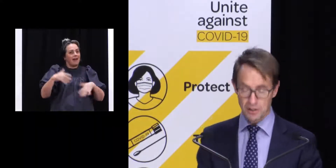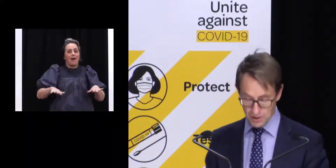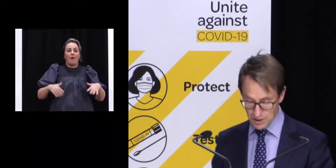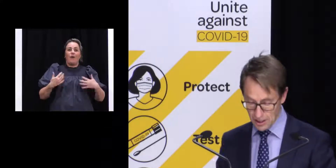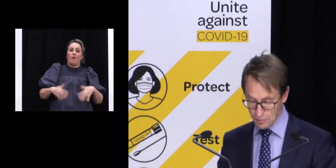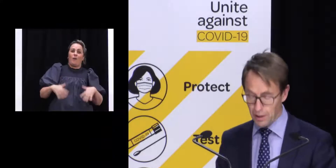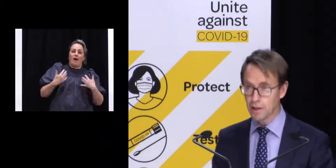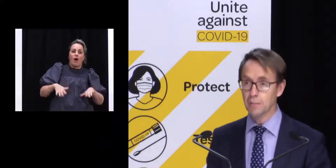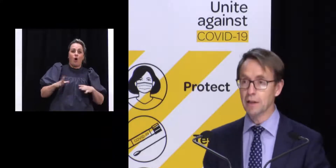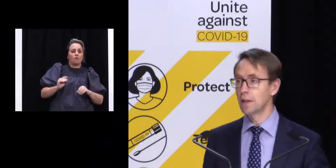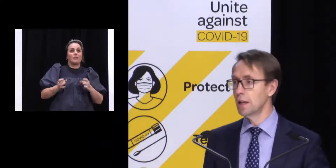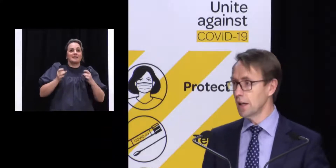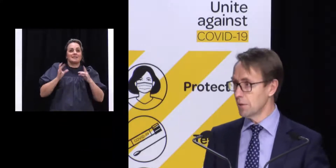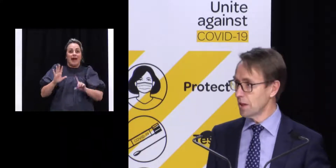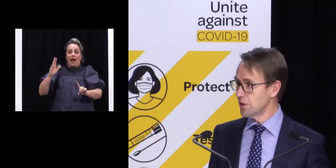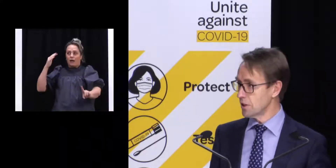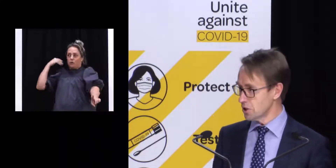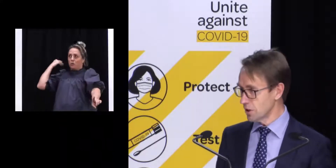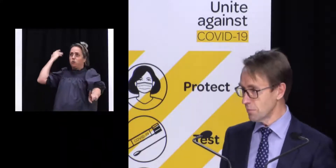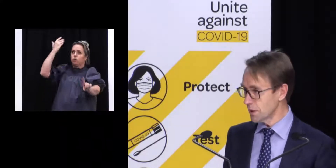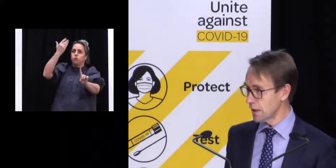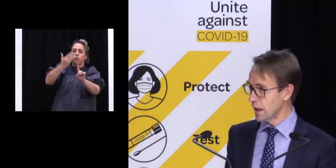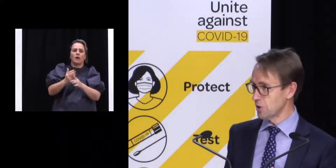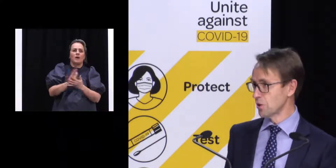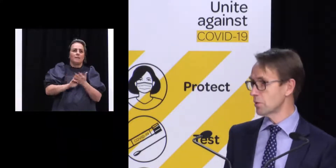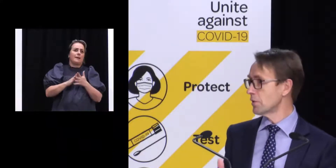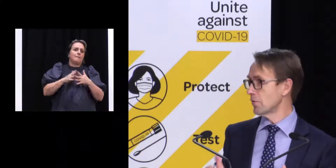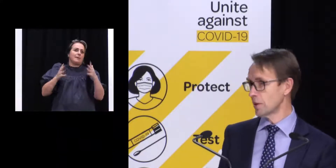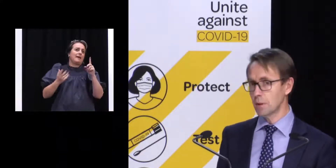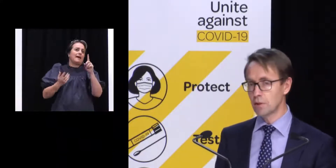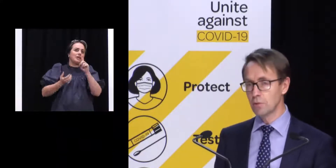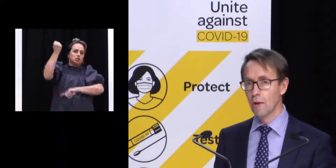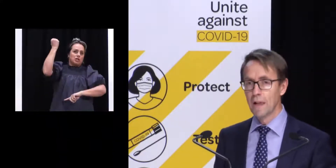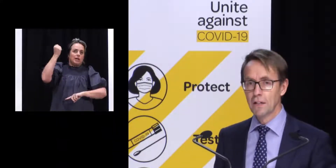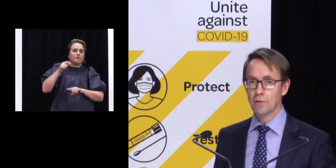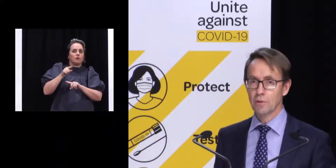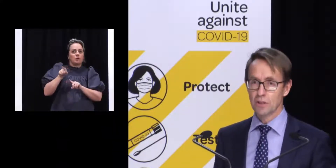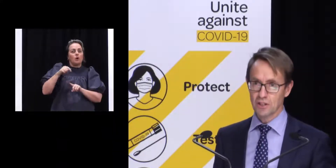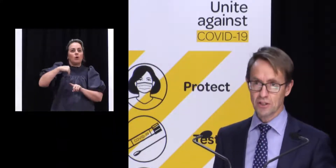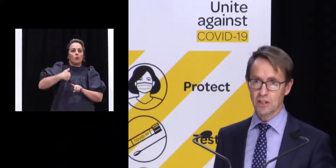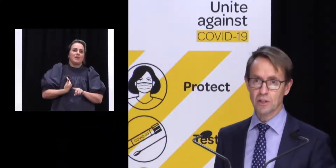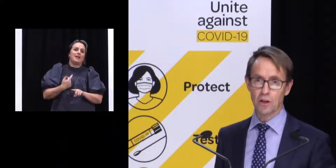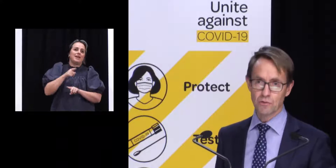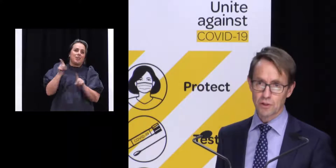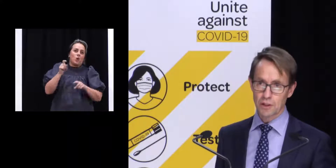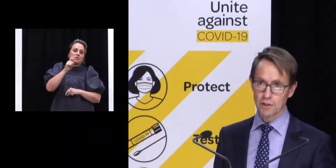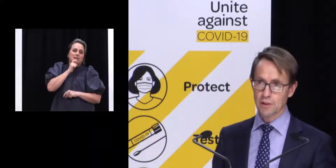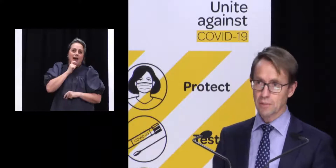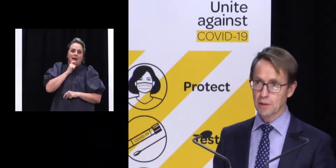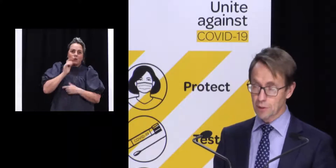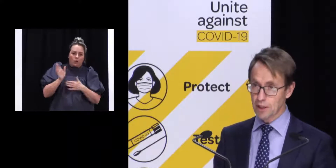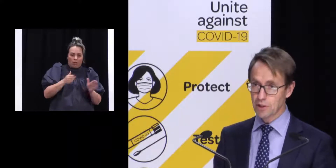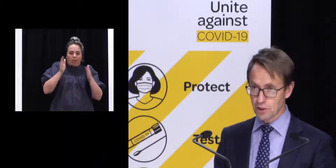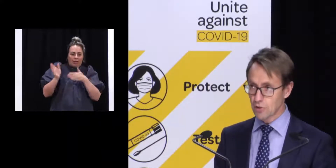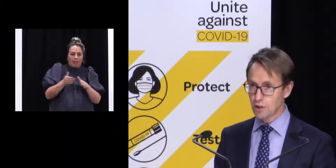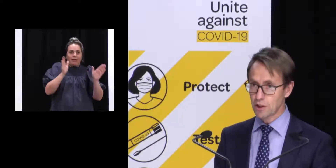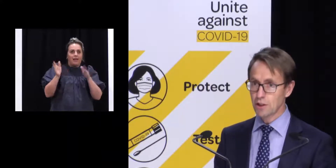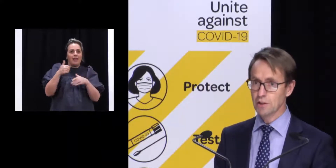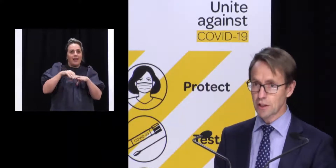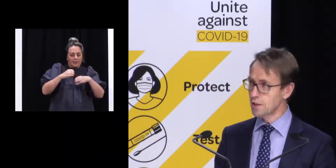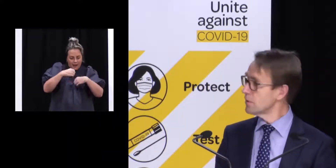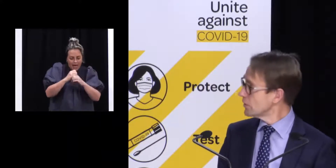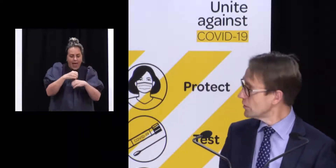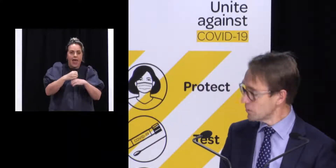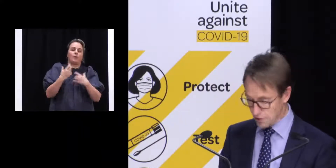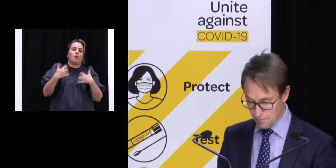test since the start of the pandemic, an amazing achievement and absolutely fundamental to the success of New Zealand's elimination strategy